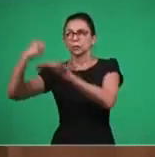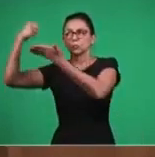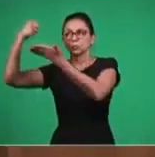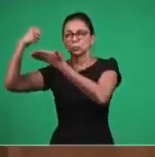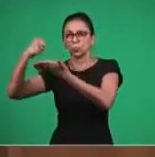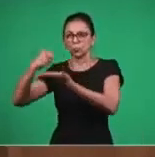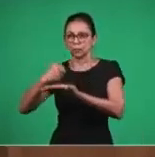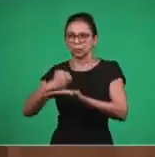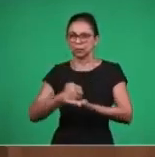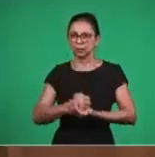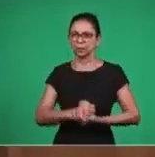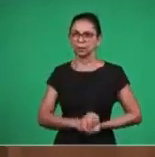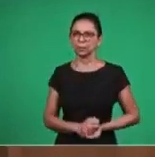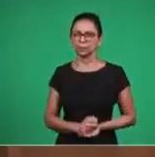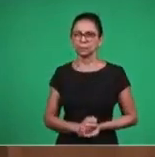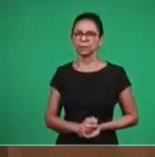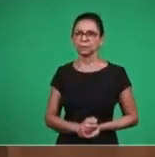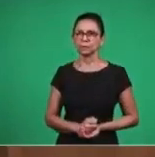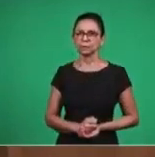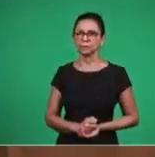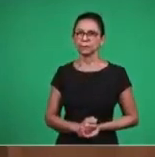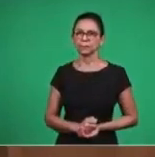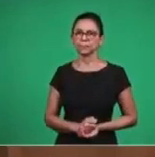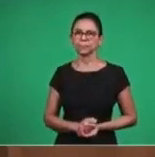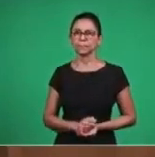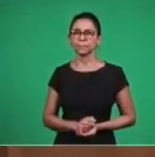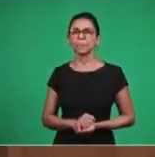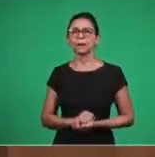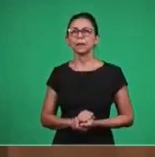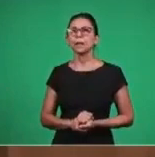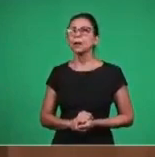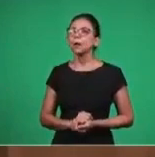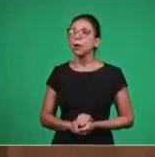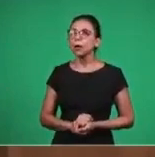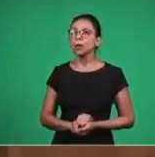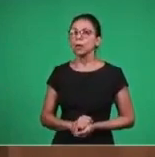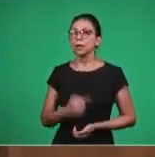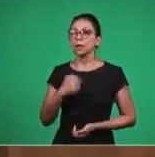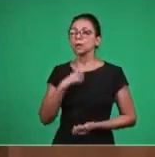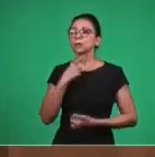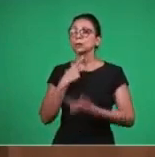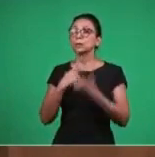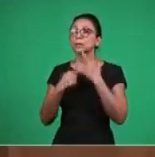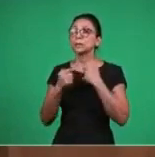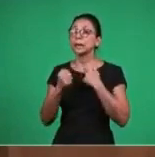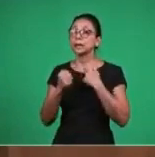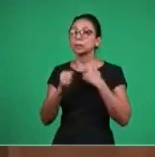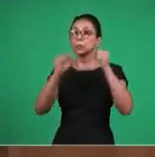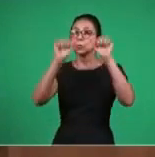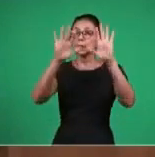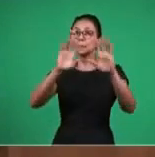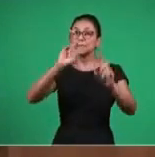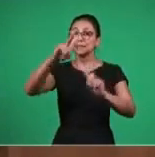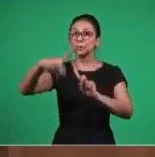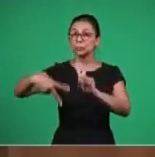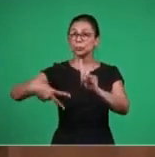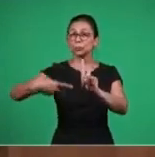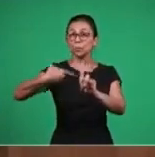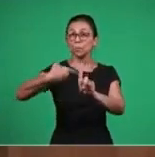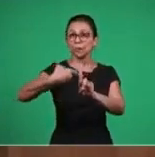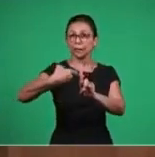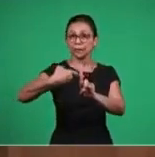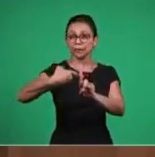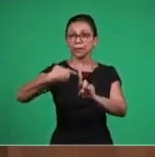receive a blessing. And what was the objective? I want double portion of the Holy Spirit. So the power